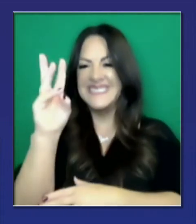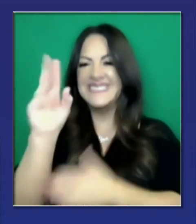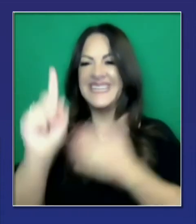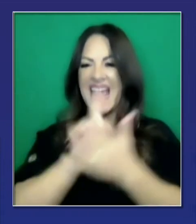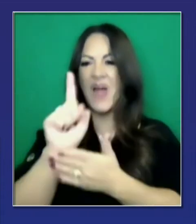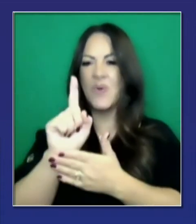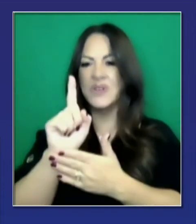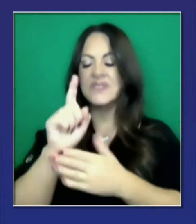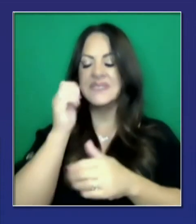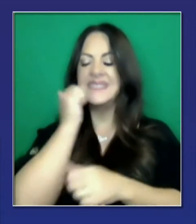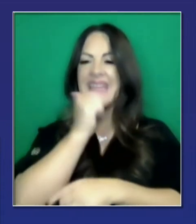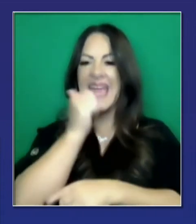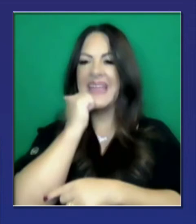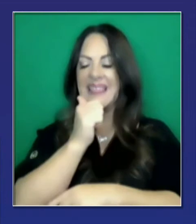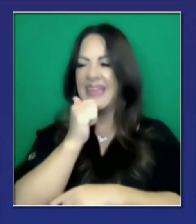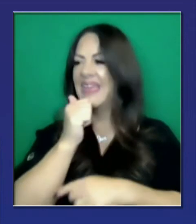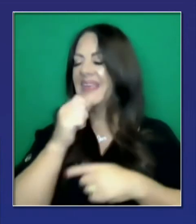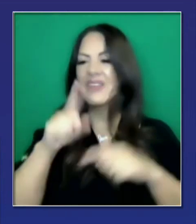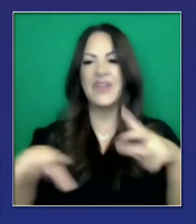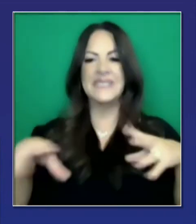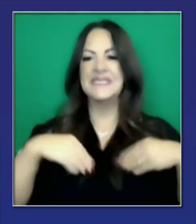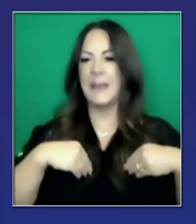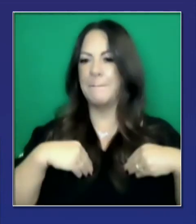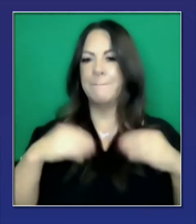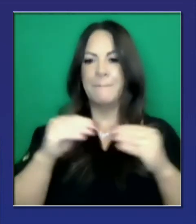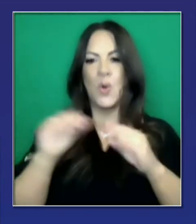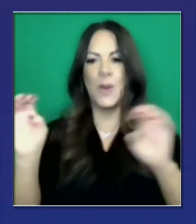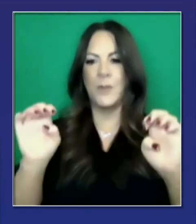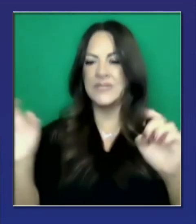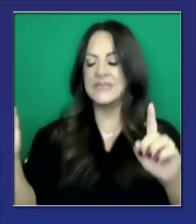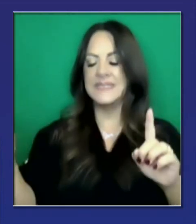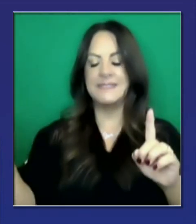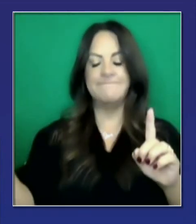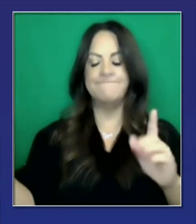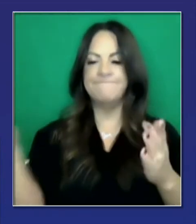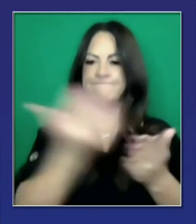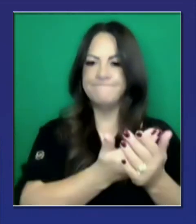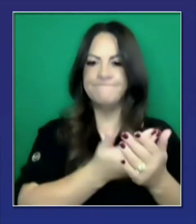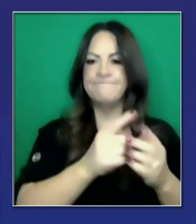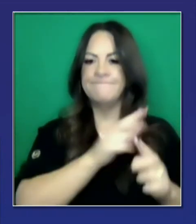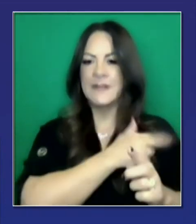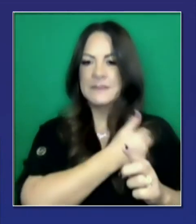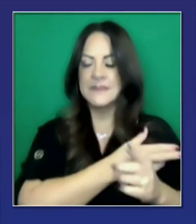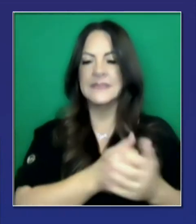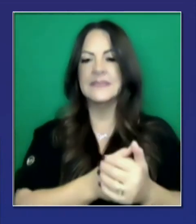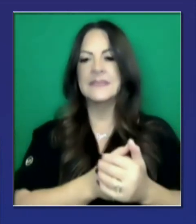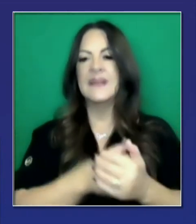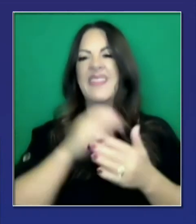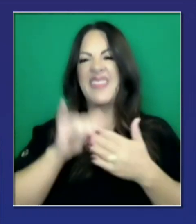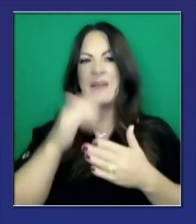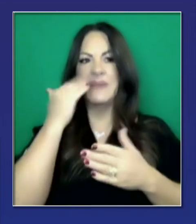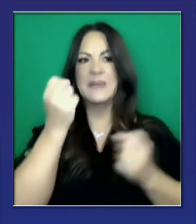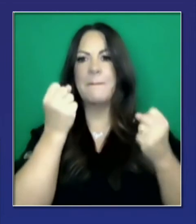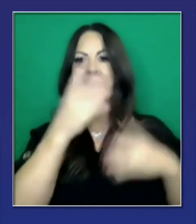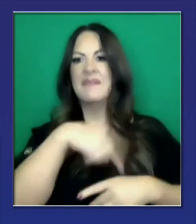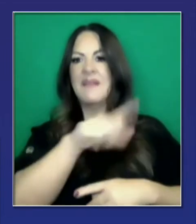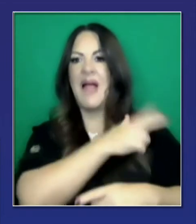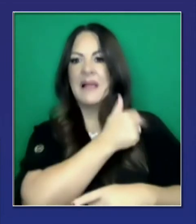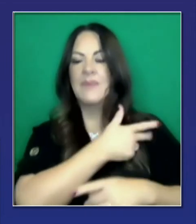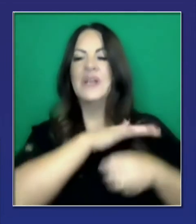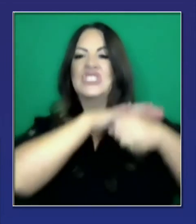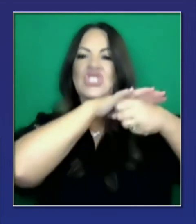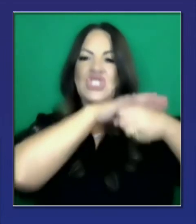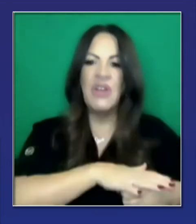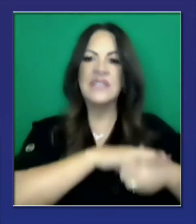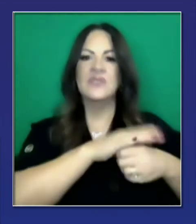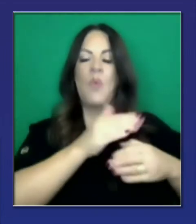point of the magnitude of the stress now in the hospital system in LA County. Again, routine emergency room